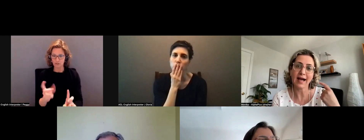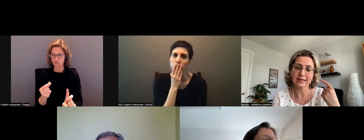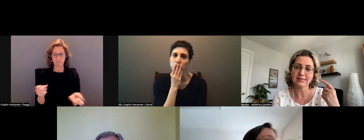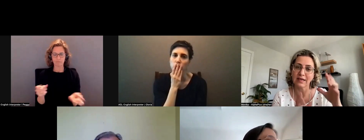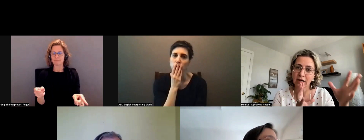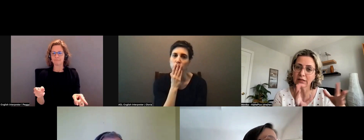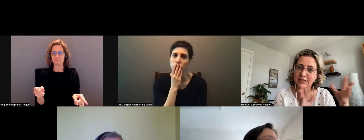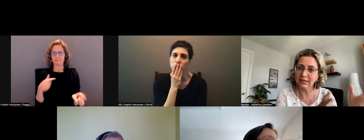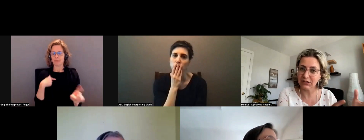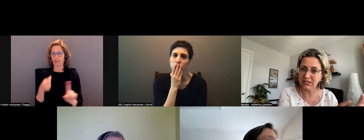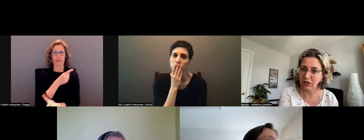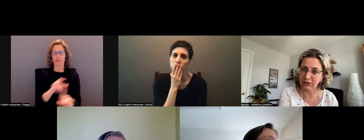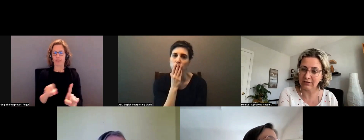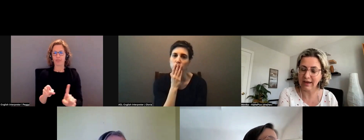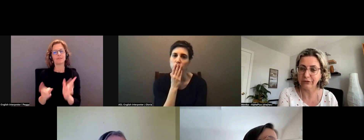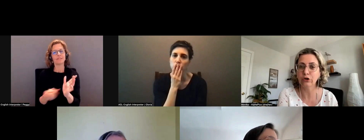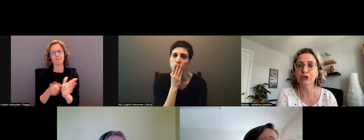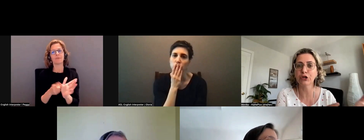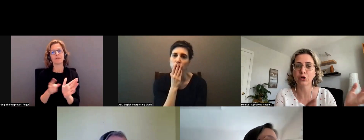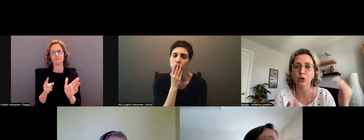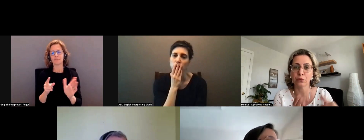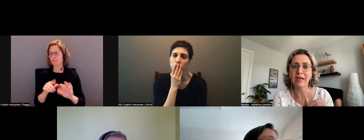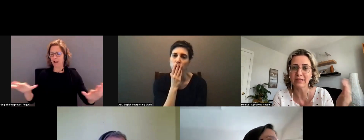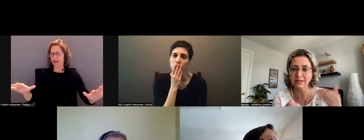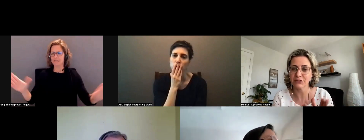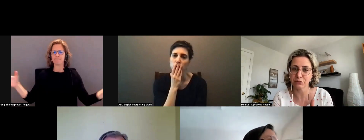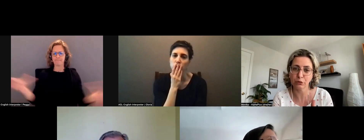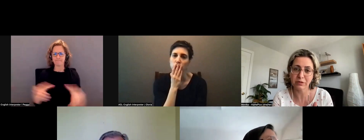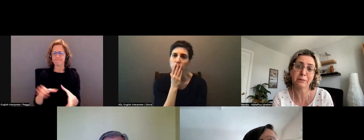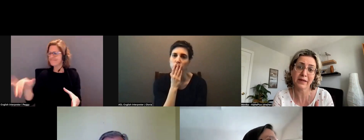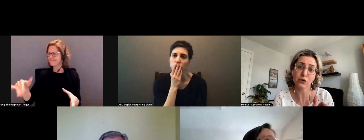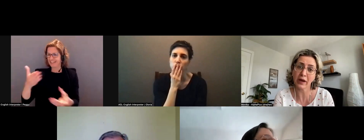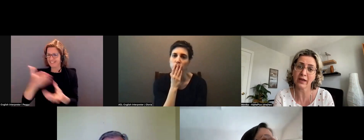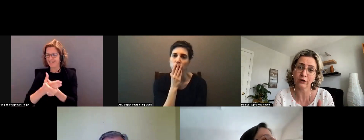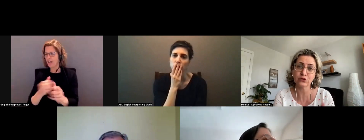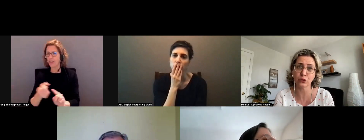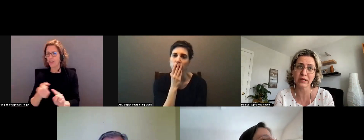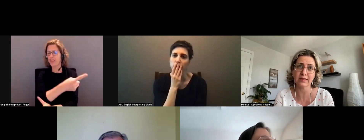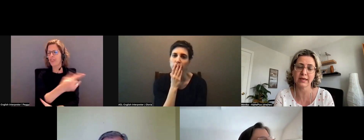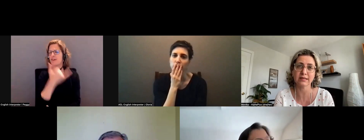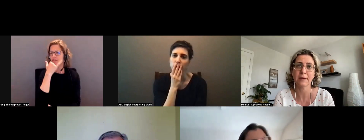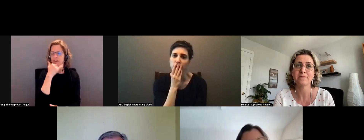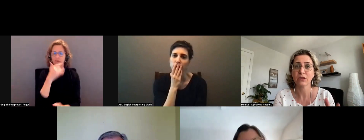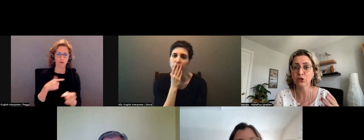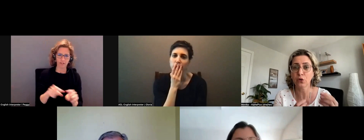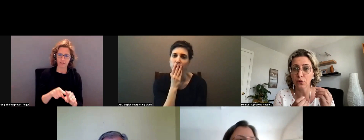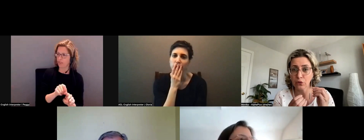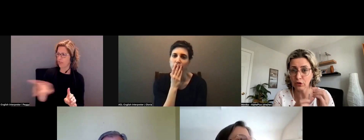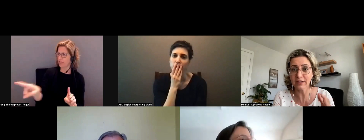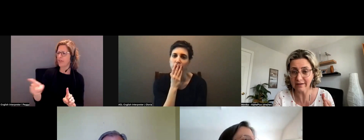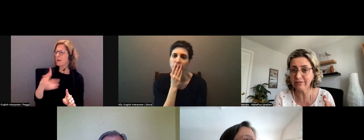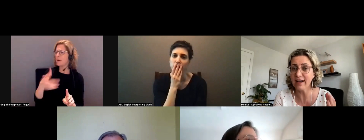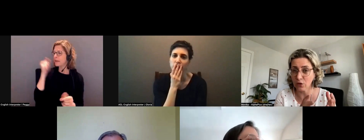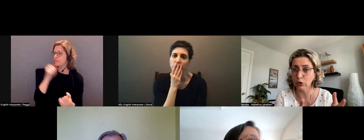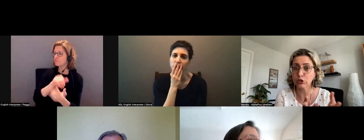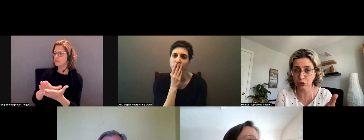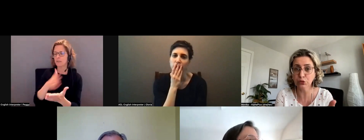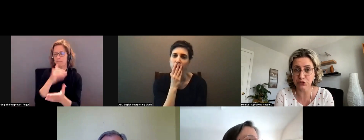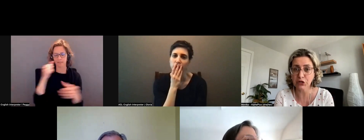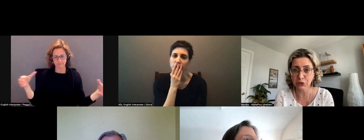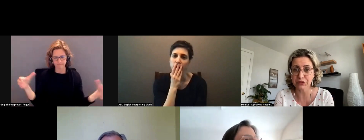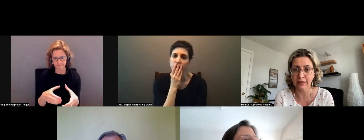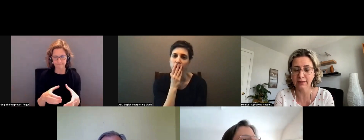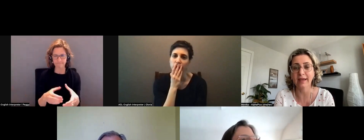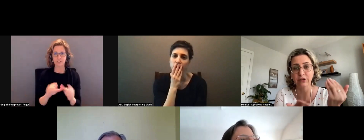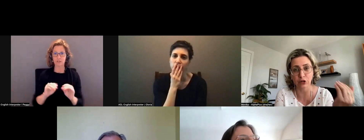come back and say, well, listen, this is not in the right folder, or maybe will be a better way of doing things. So clarifying what tools